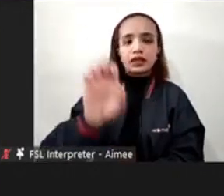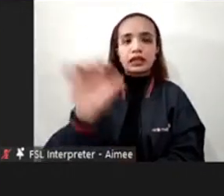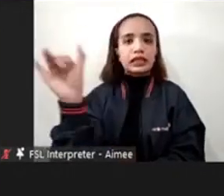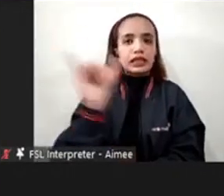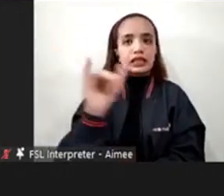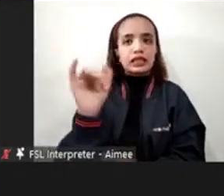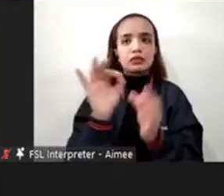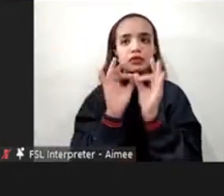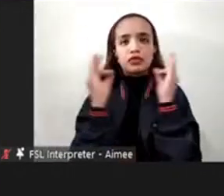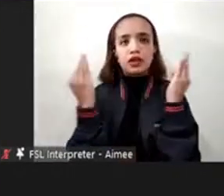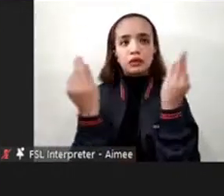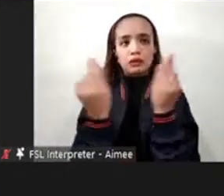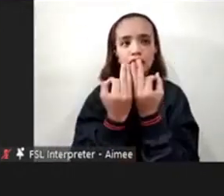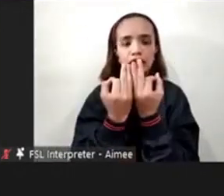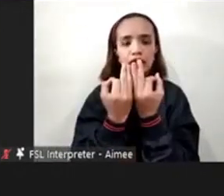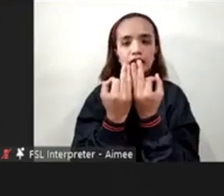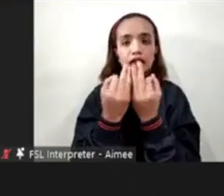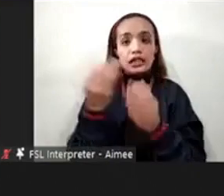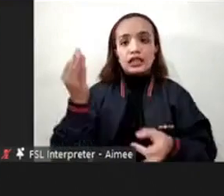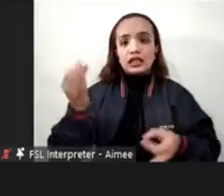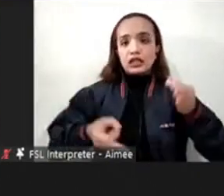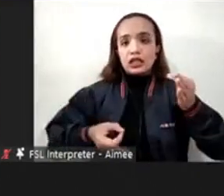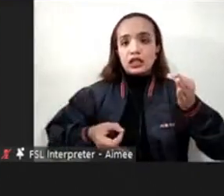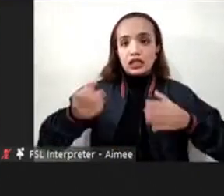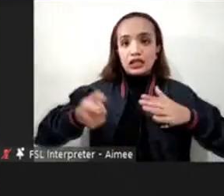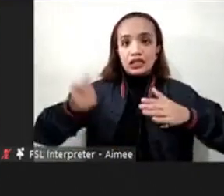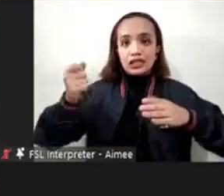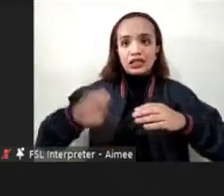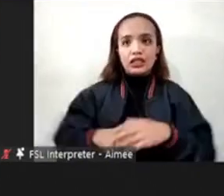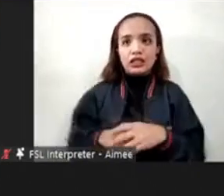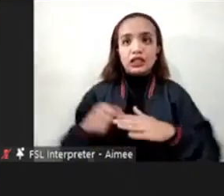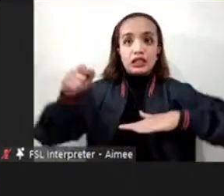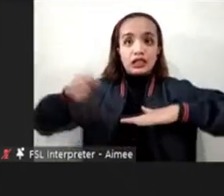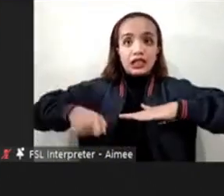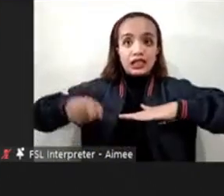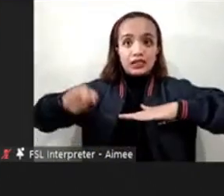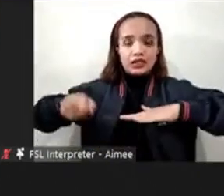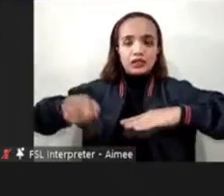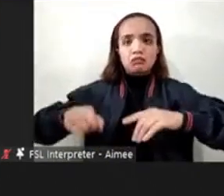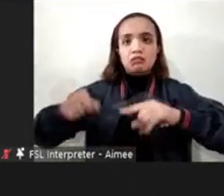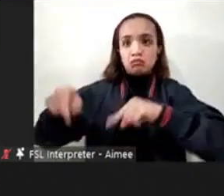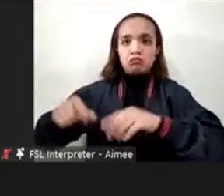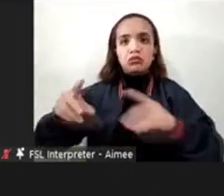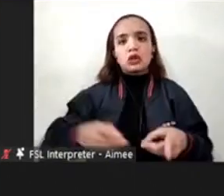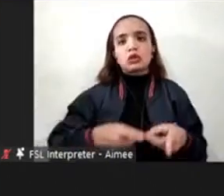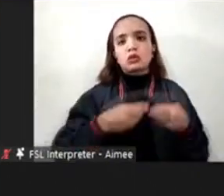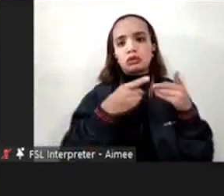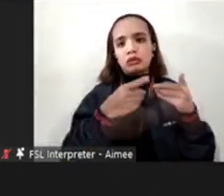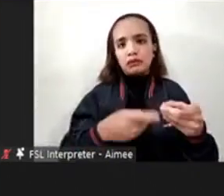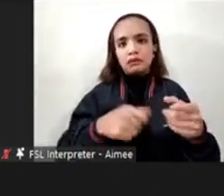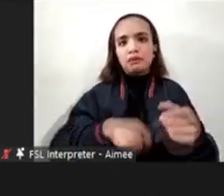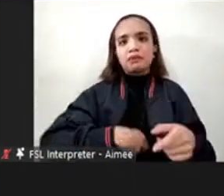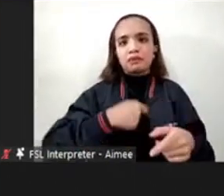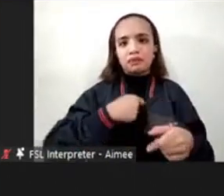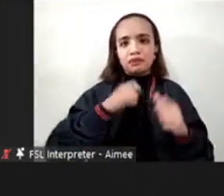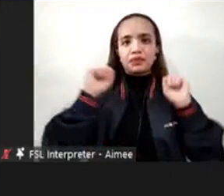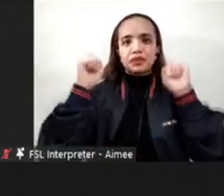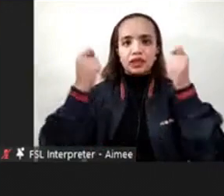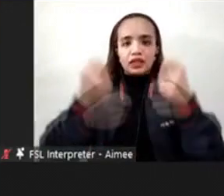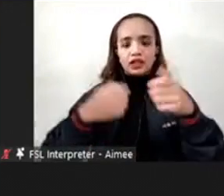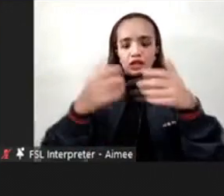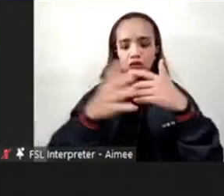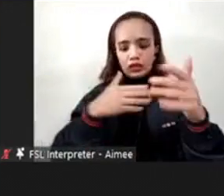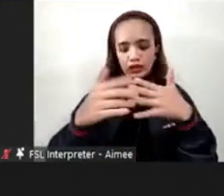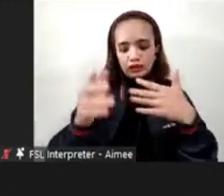court judges nag-donate ng PPE sa CPU, no? So whatever we need,